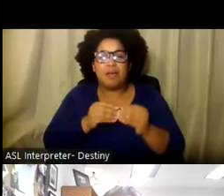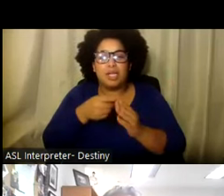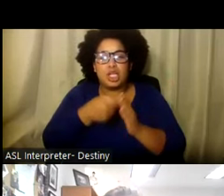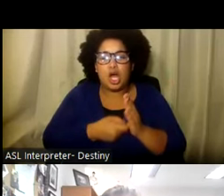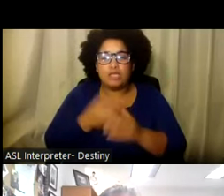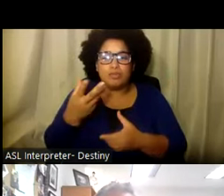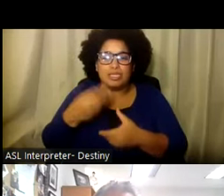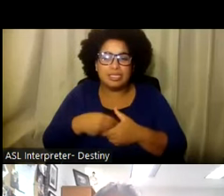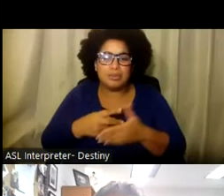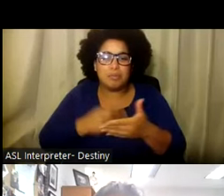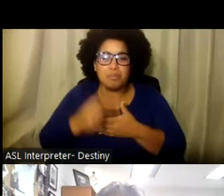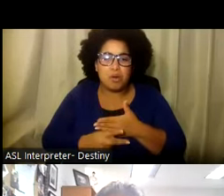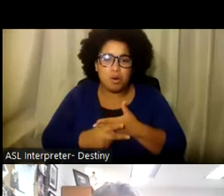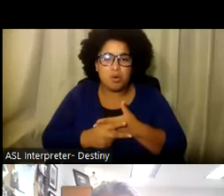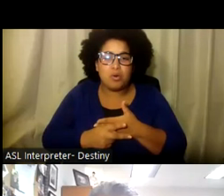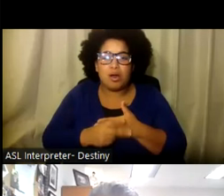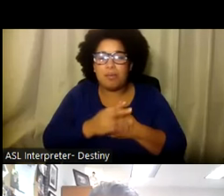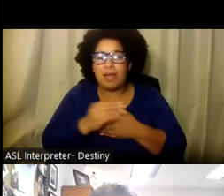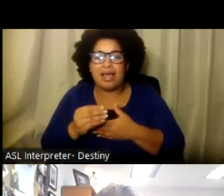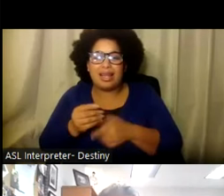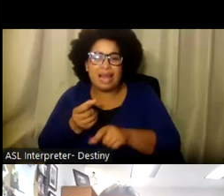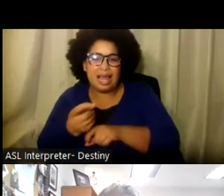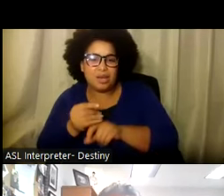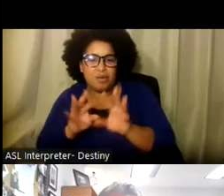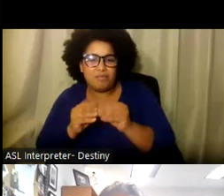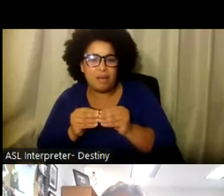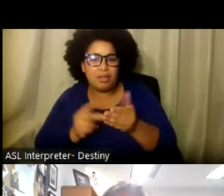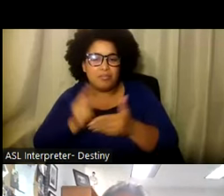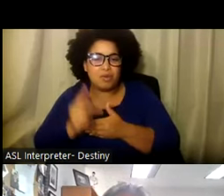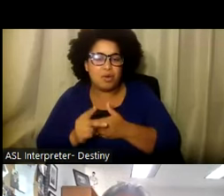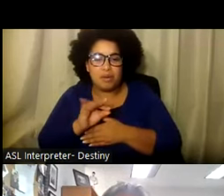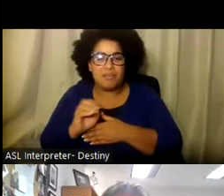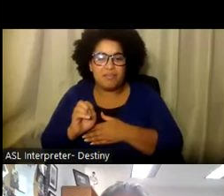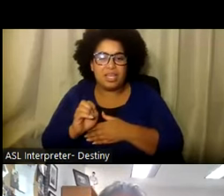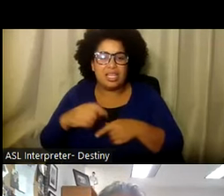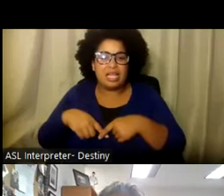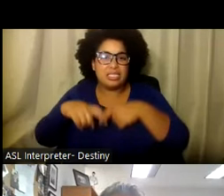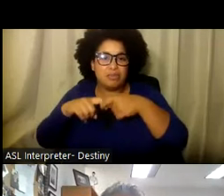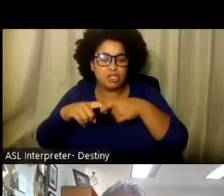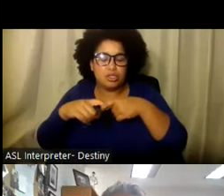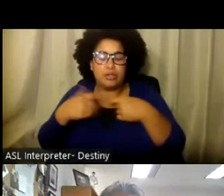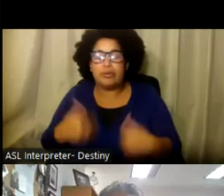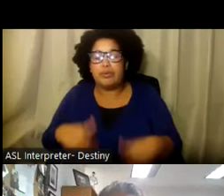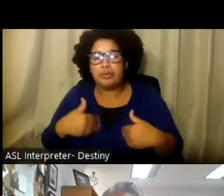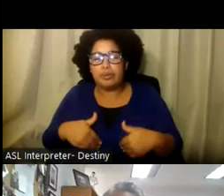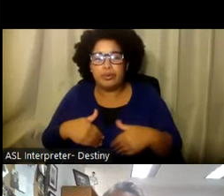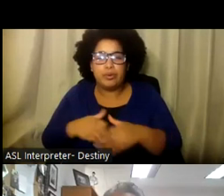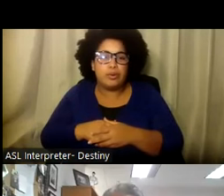Program suspensions, I have to say that suspension has been